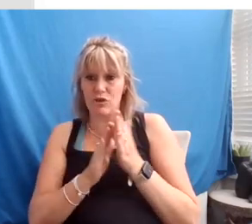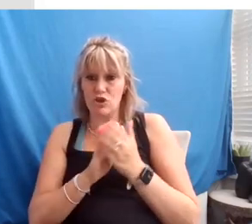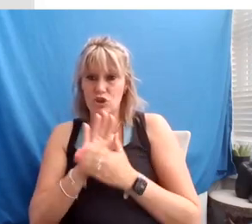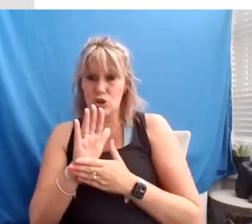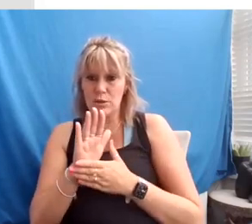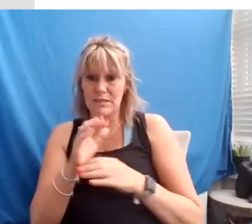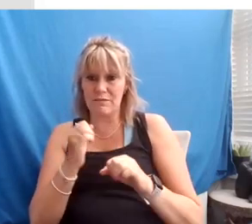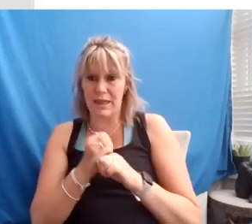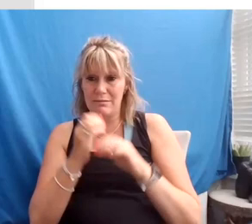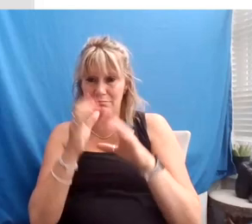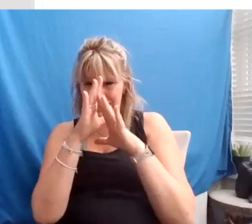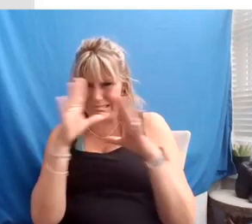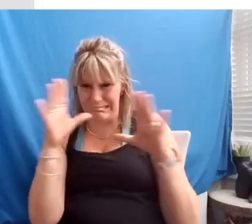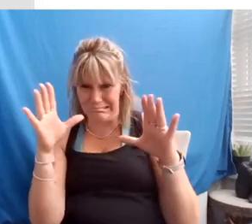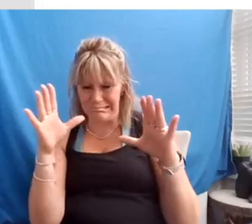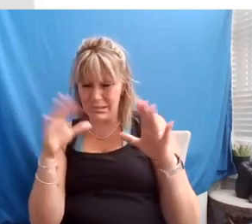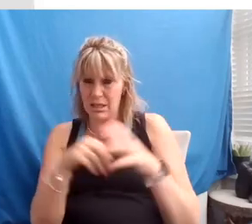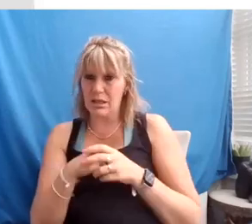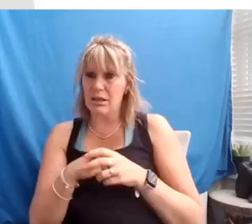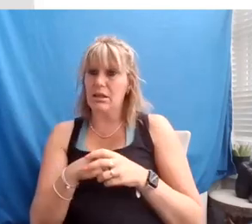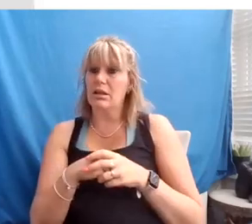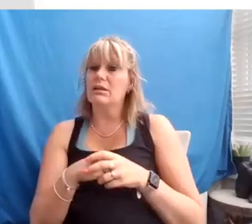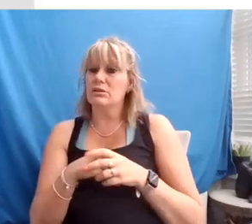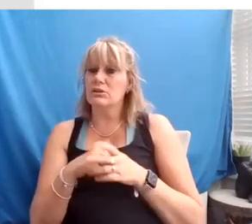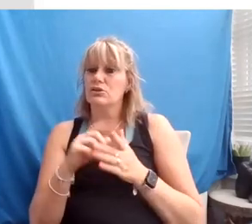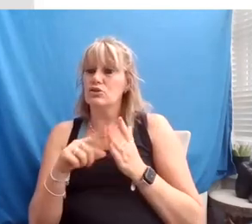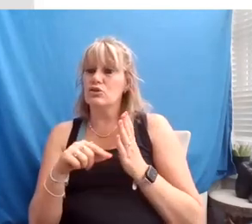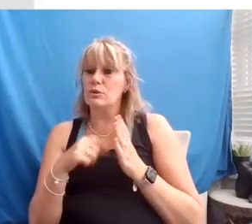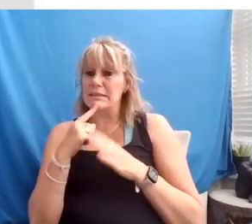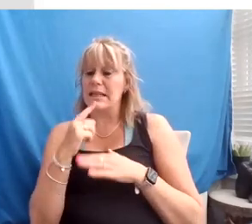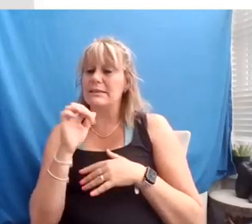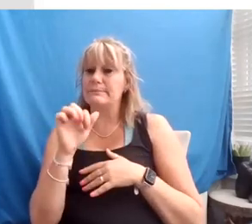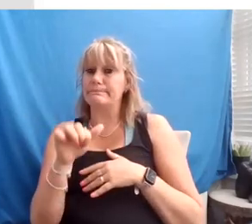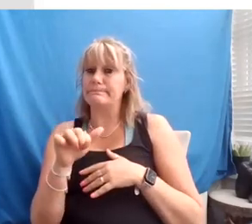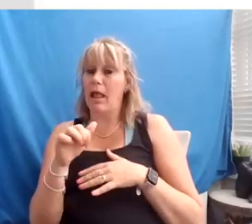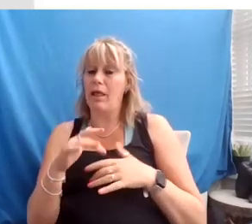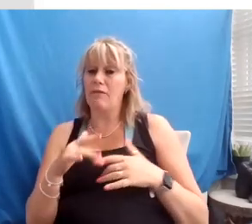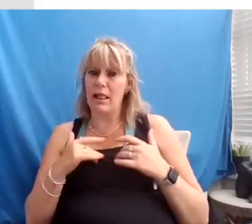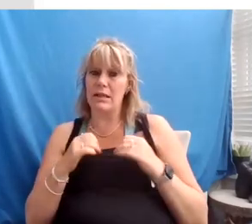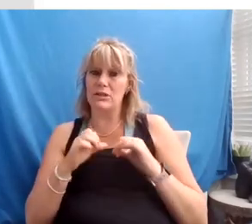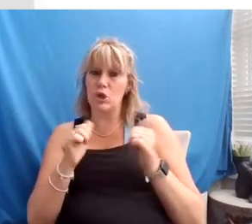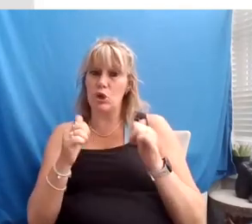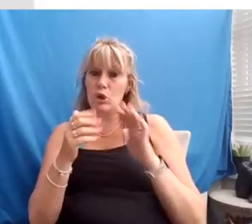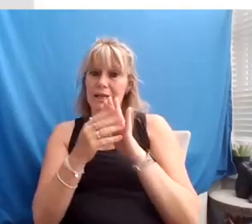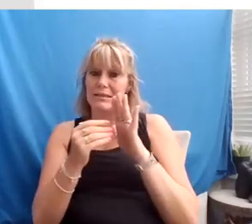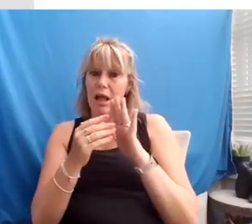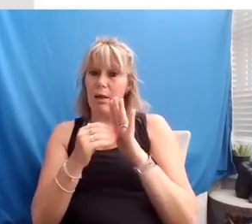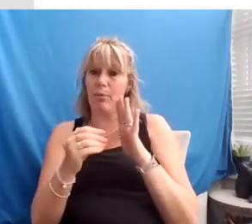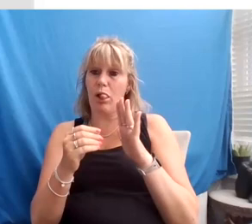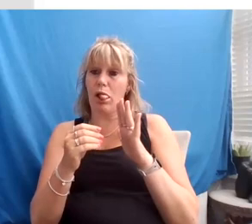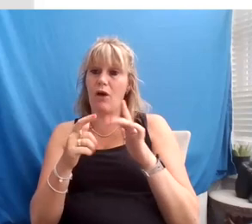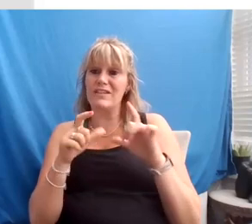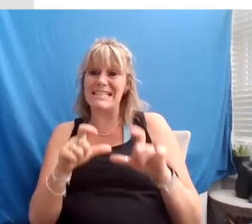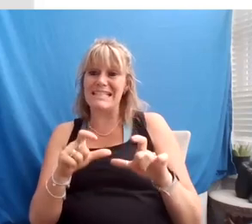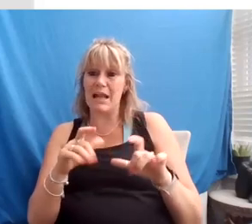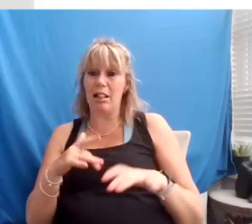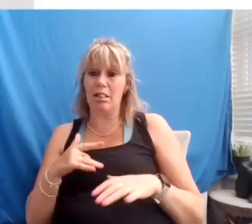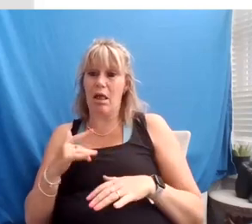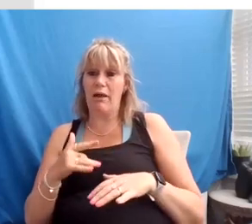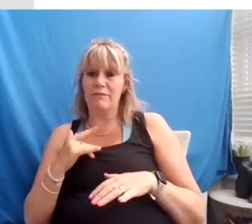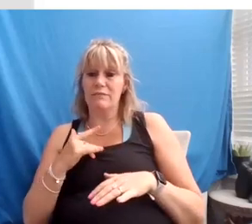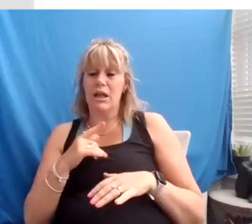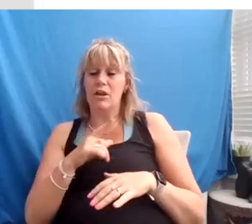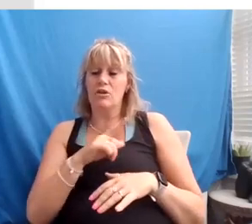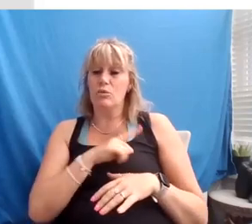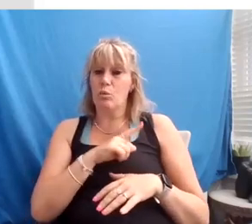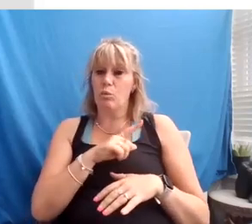that makes sense. It does, and I think it's a really good example of a still life. And the reason I say that is it's got a, to